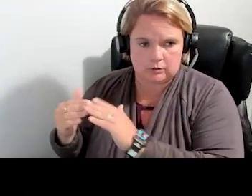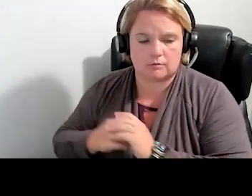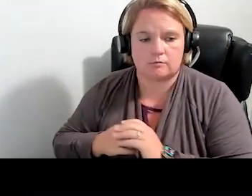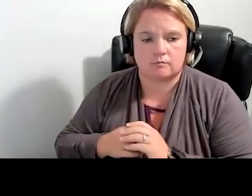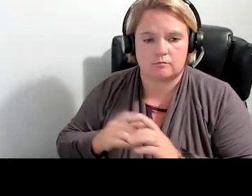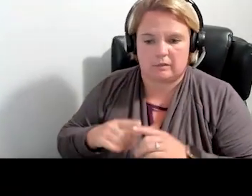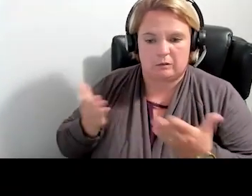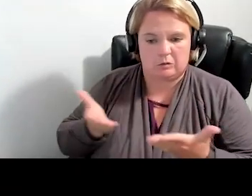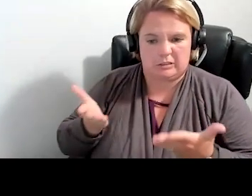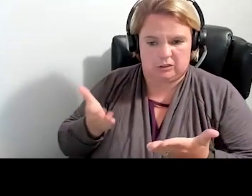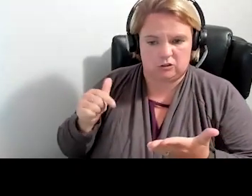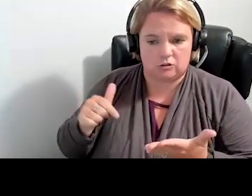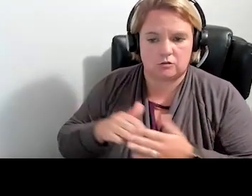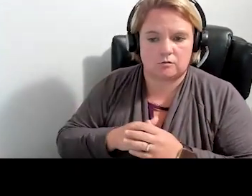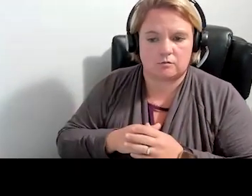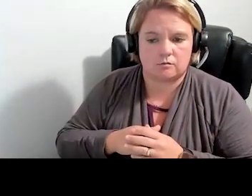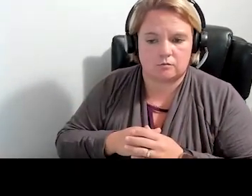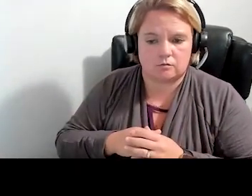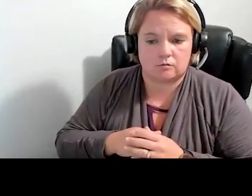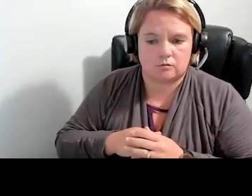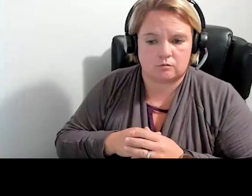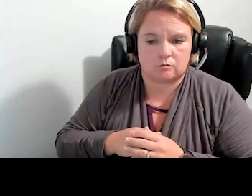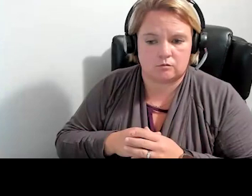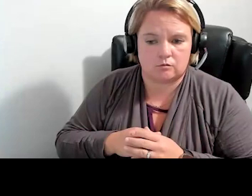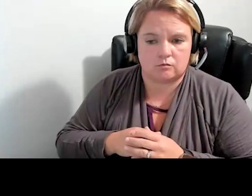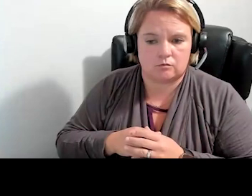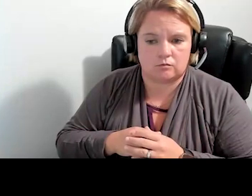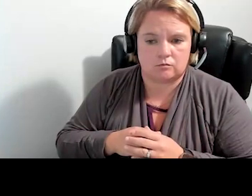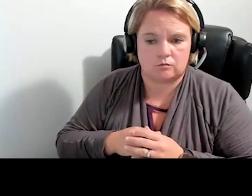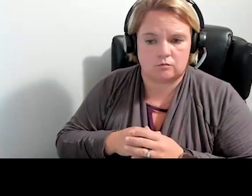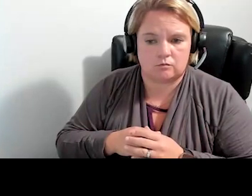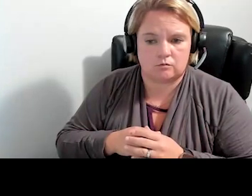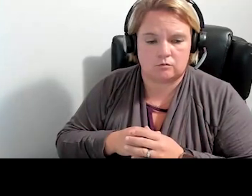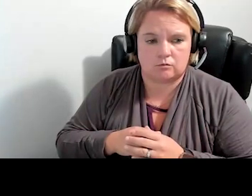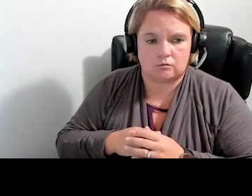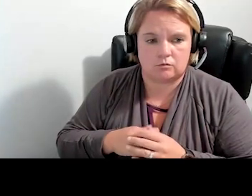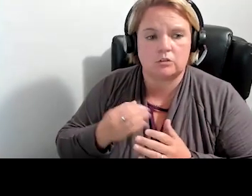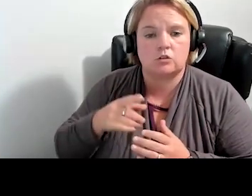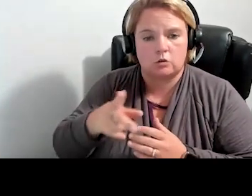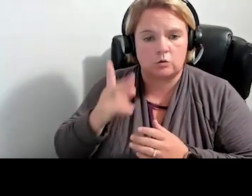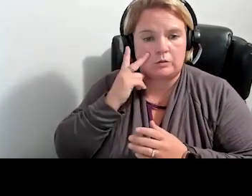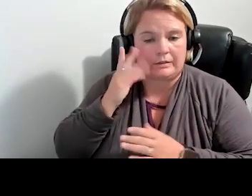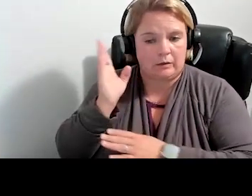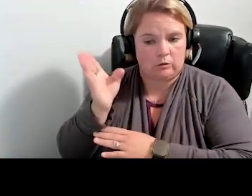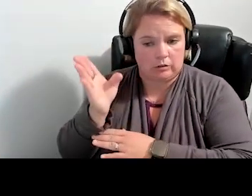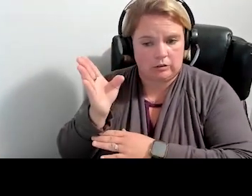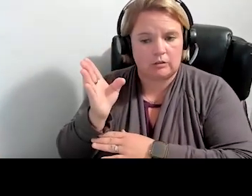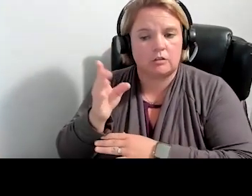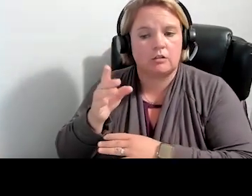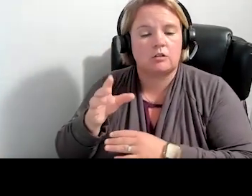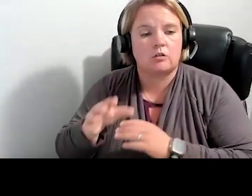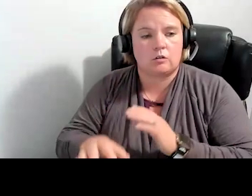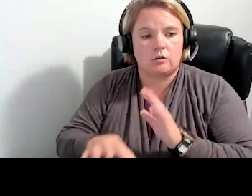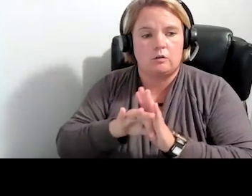here. And on this presentation, I have some links. So when you get the presentation online, you can go and you can look up the Connecting Minority